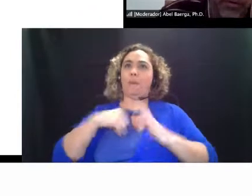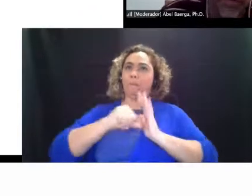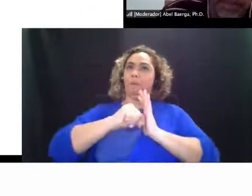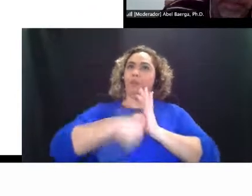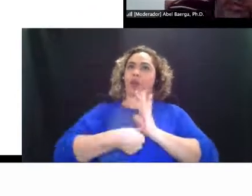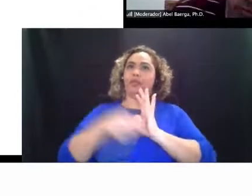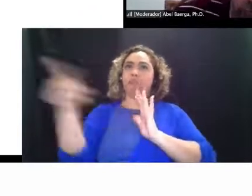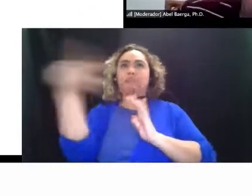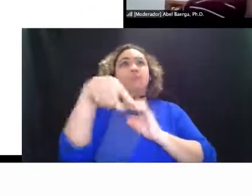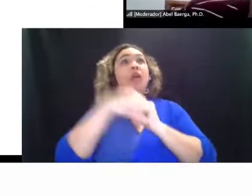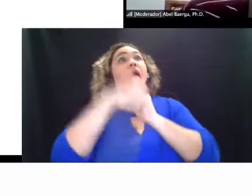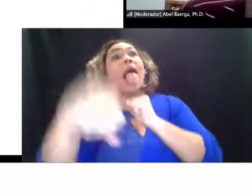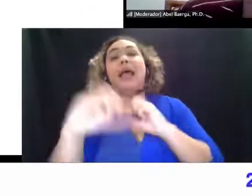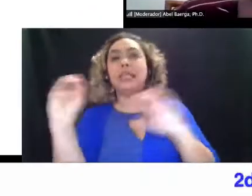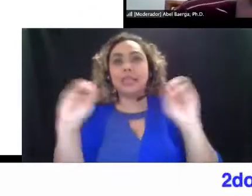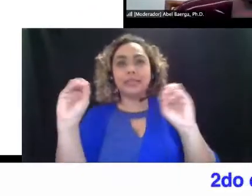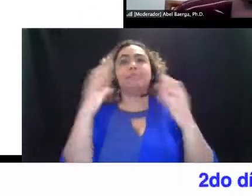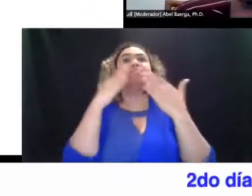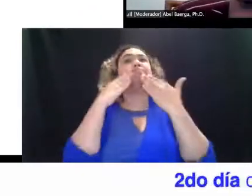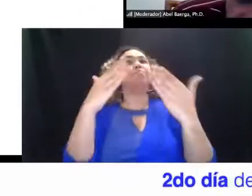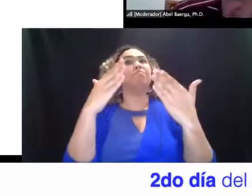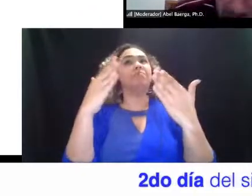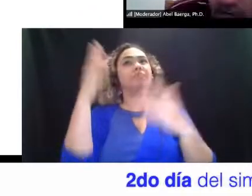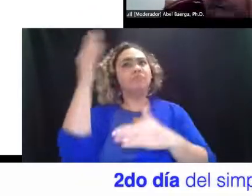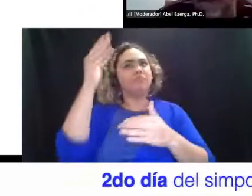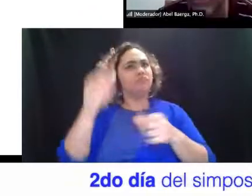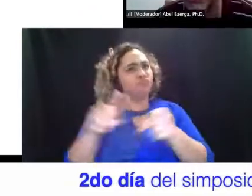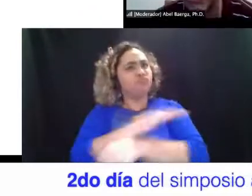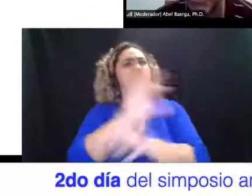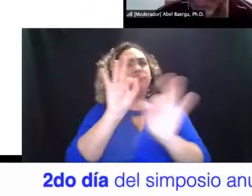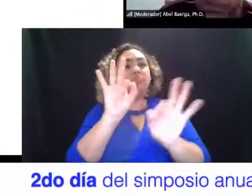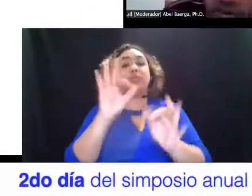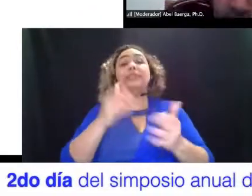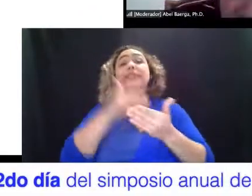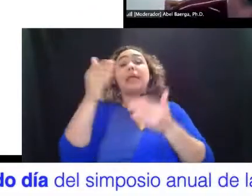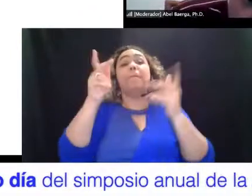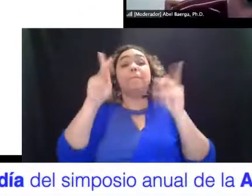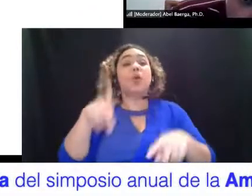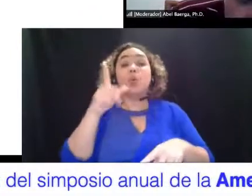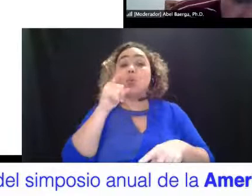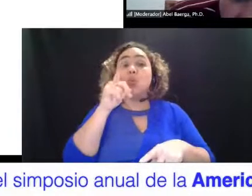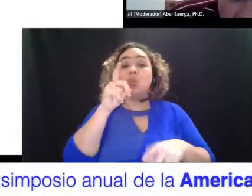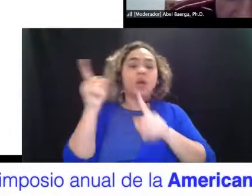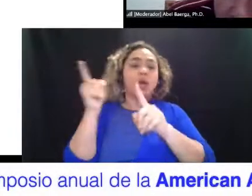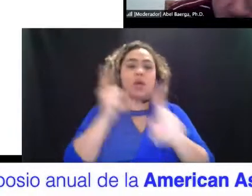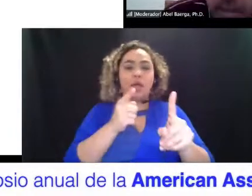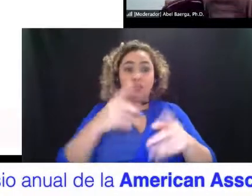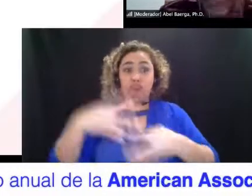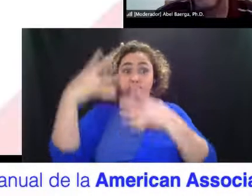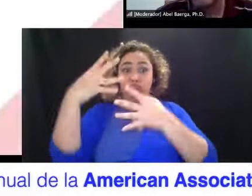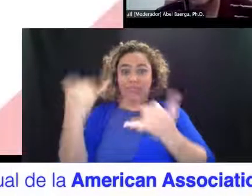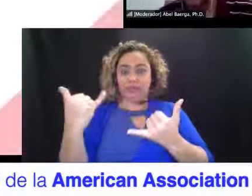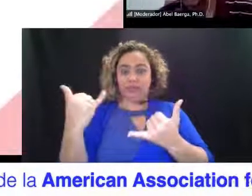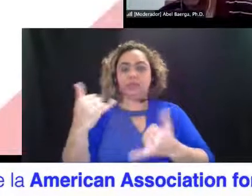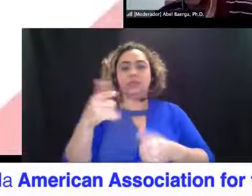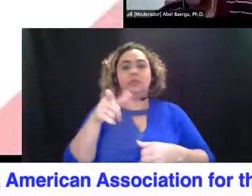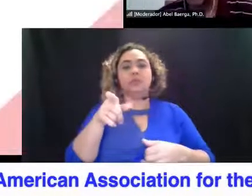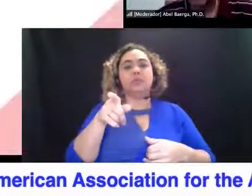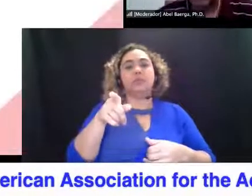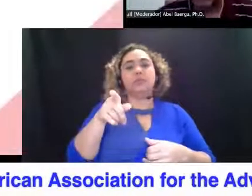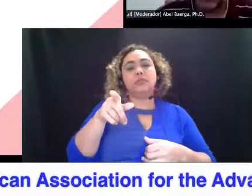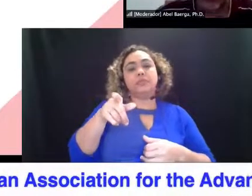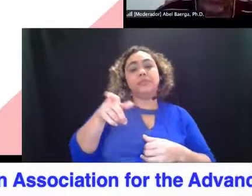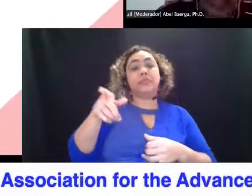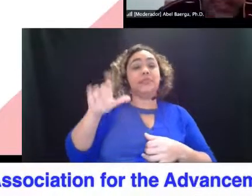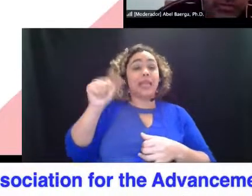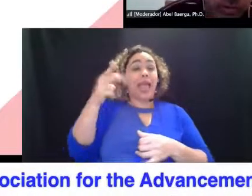all been able to give very complete presentations. Our next presentation, which should be loaded already, is that of Ms.